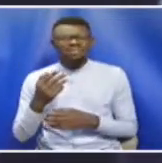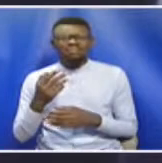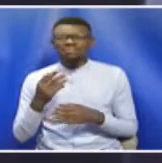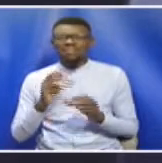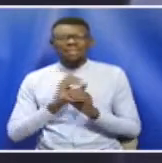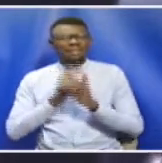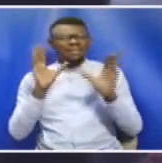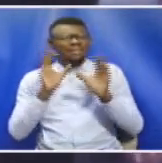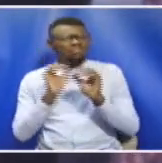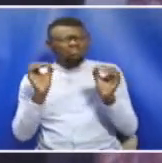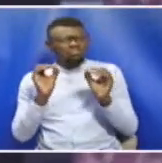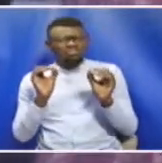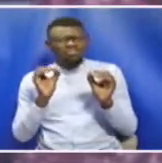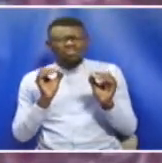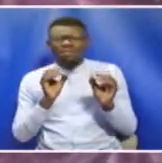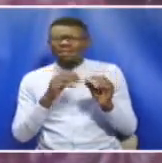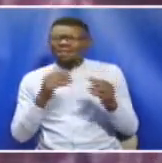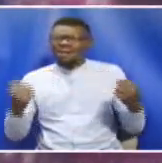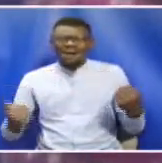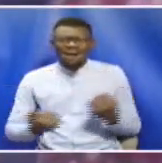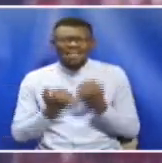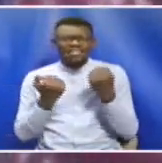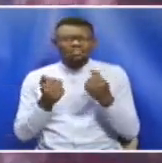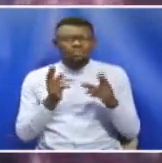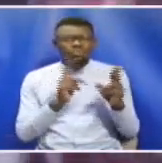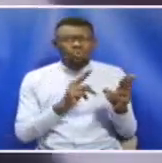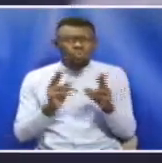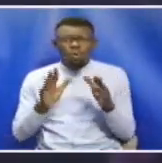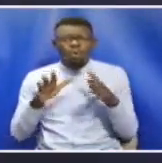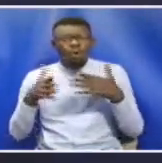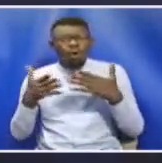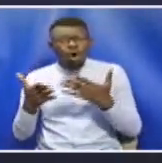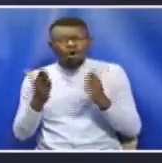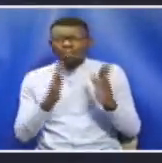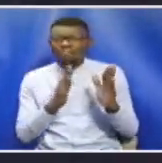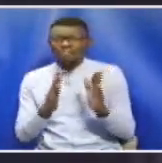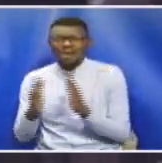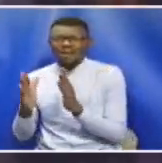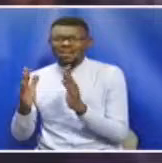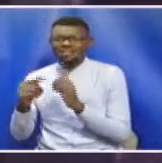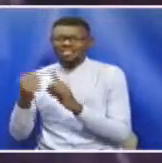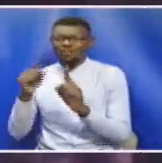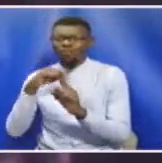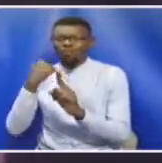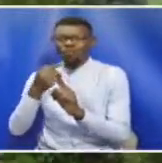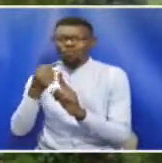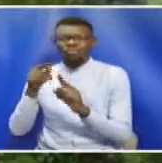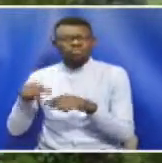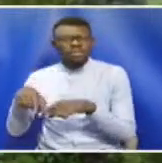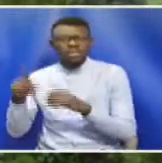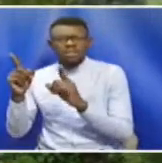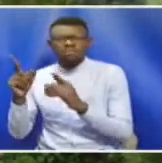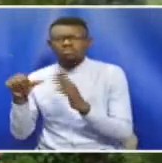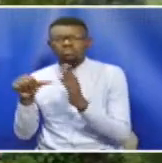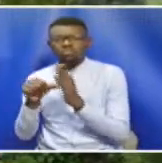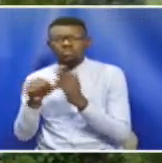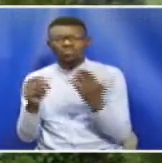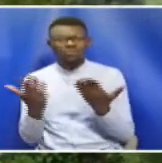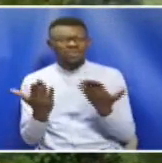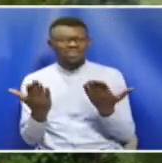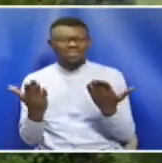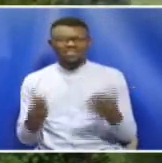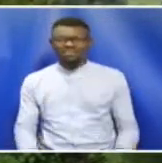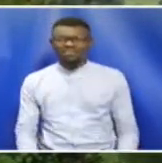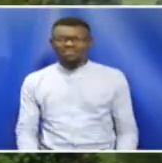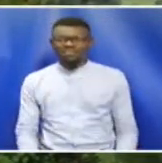a natural accident or was it premeditated? Had he stepped on some toes? To any human being, when you